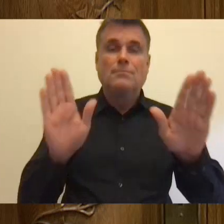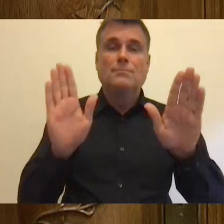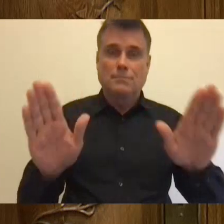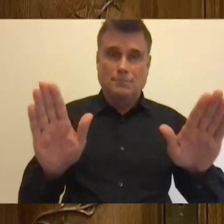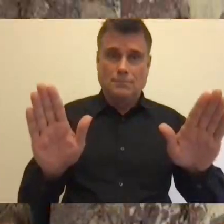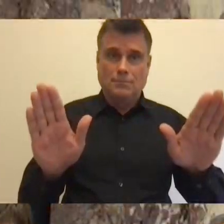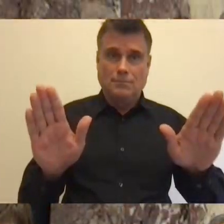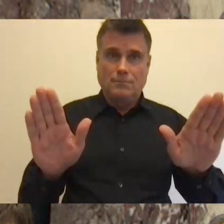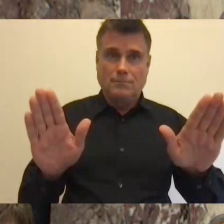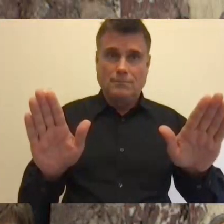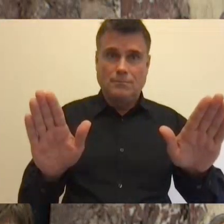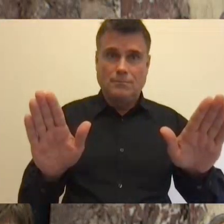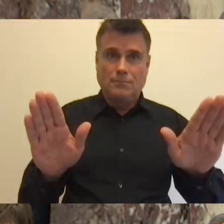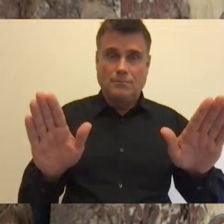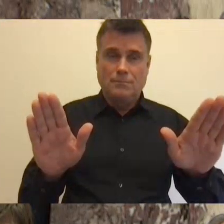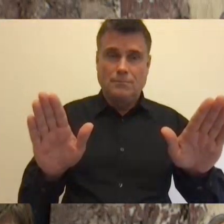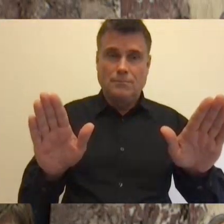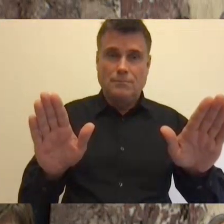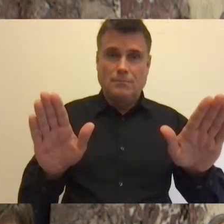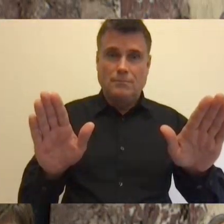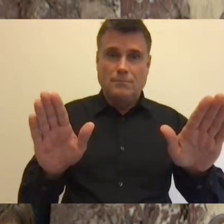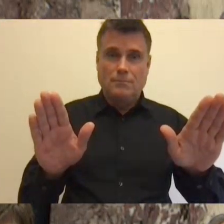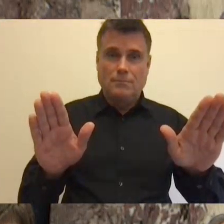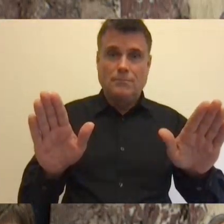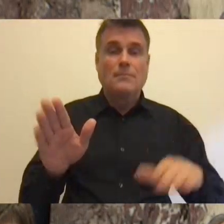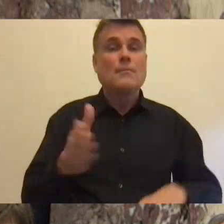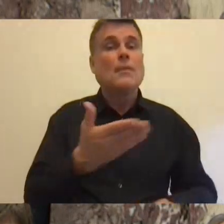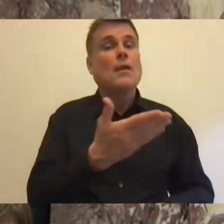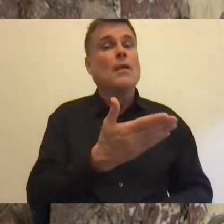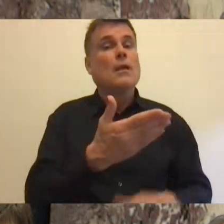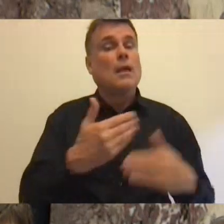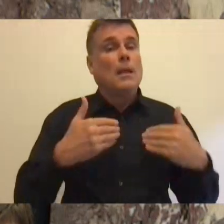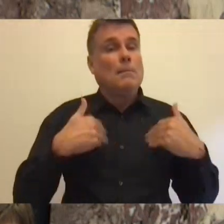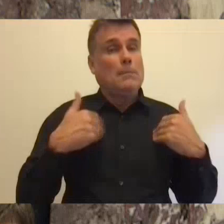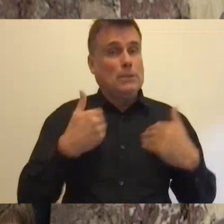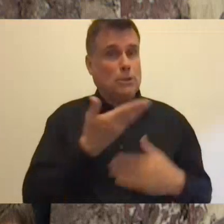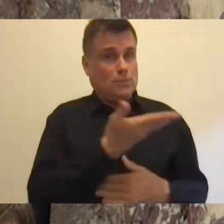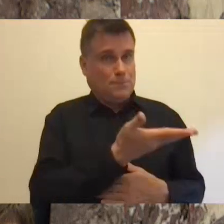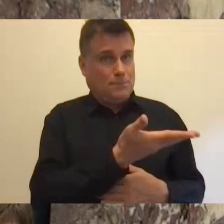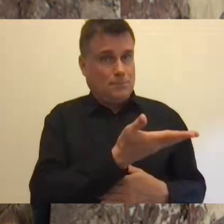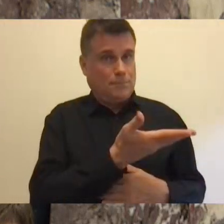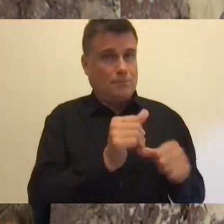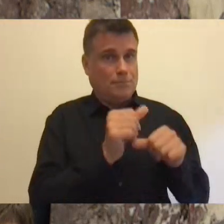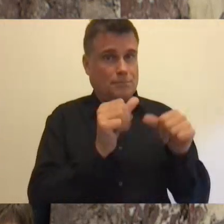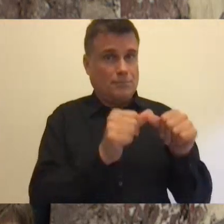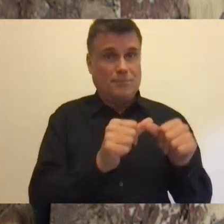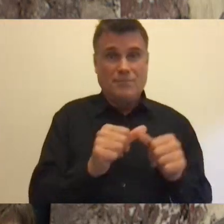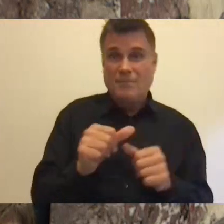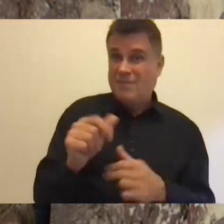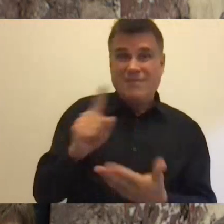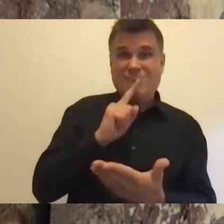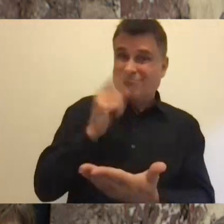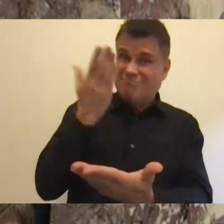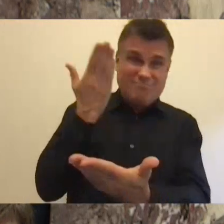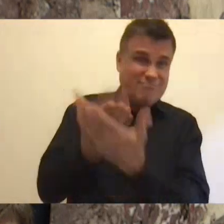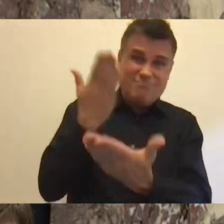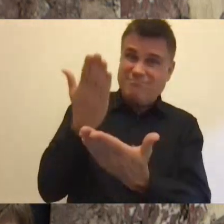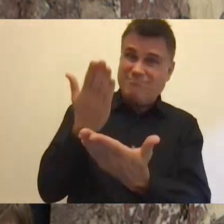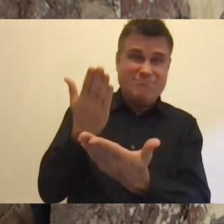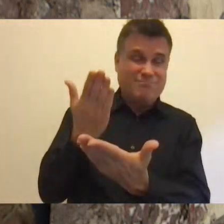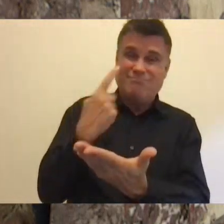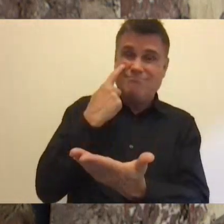Honourable Speaker, the facts are the facts, Honourable Speaker. From 2009 to 2016, not per